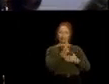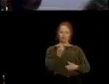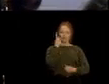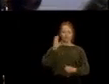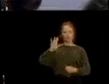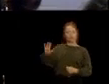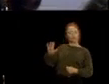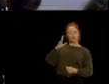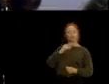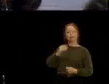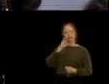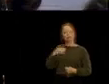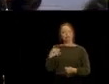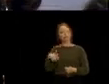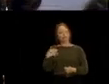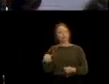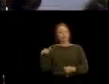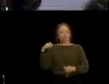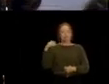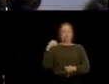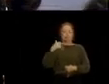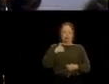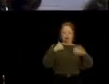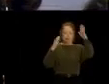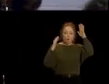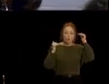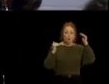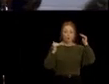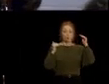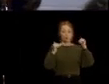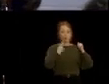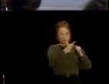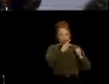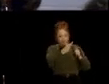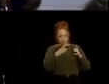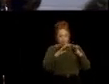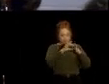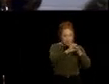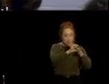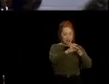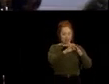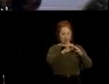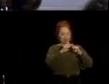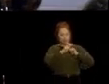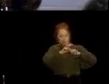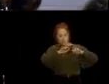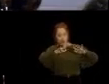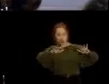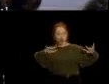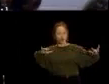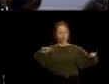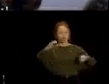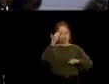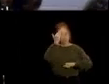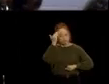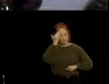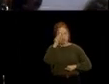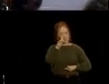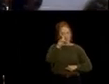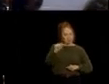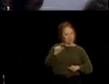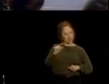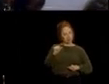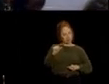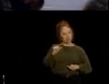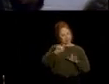and everything else, and I hope that we get a chance to connect and maybe spread awareness for disabilities across this world. Thank